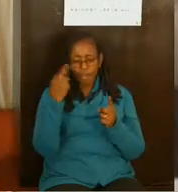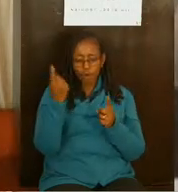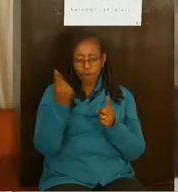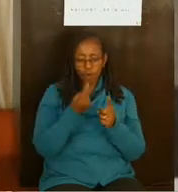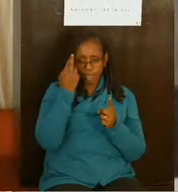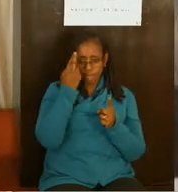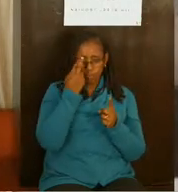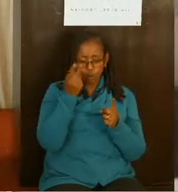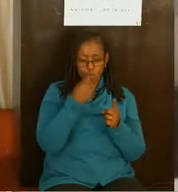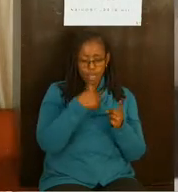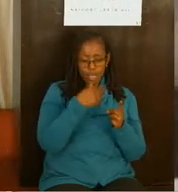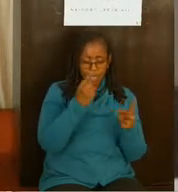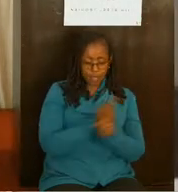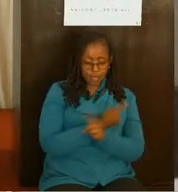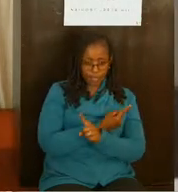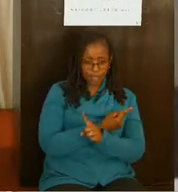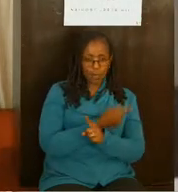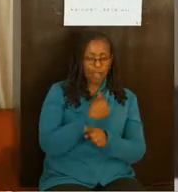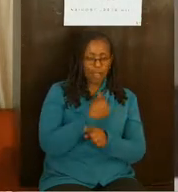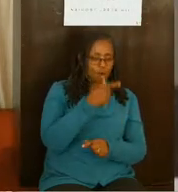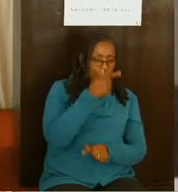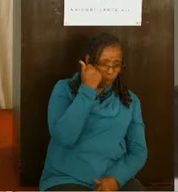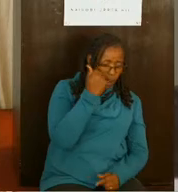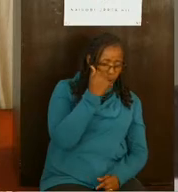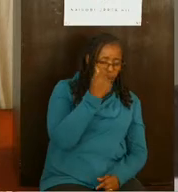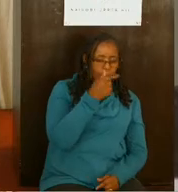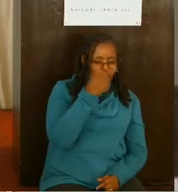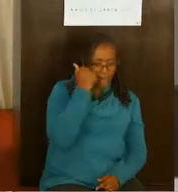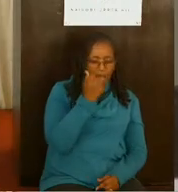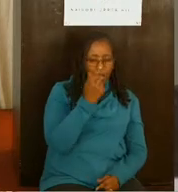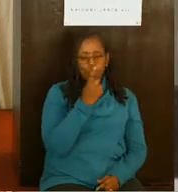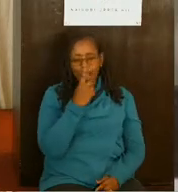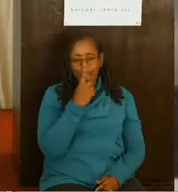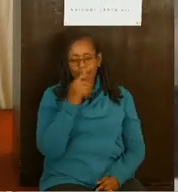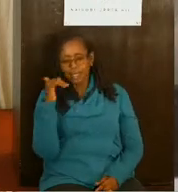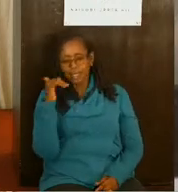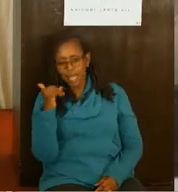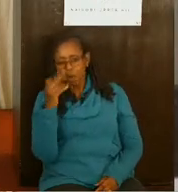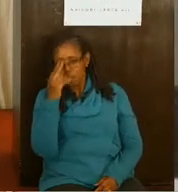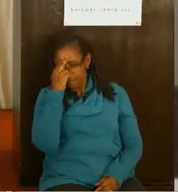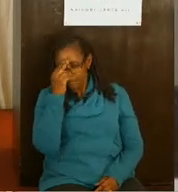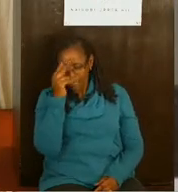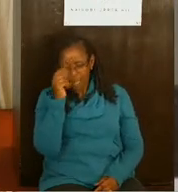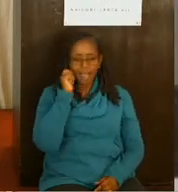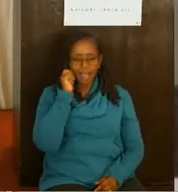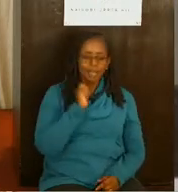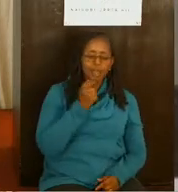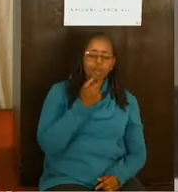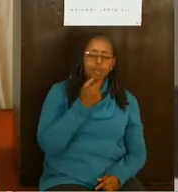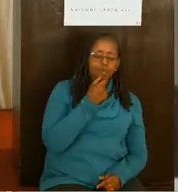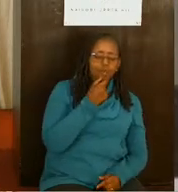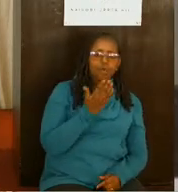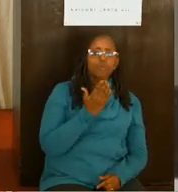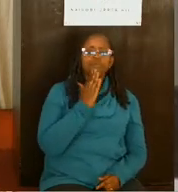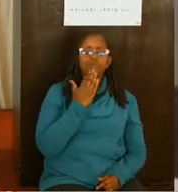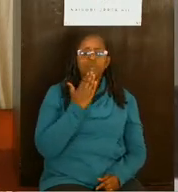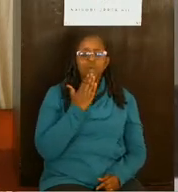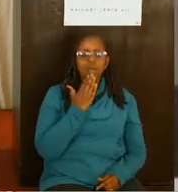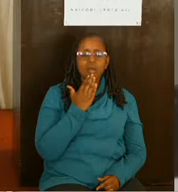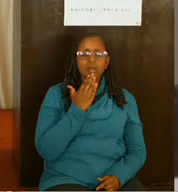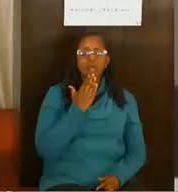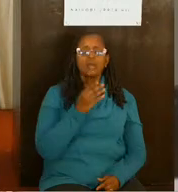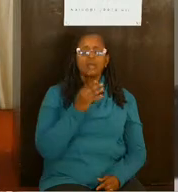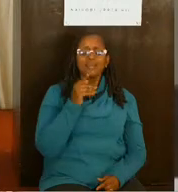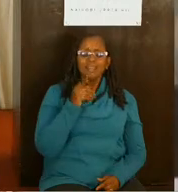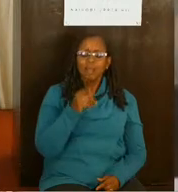different why we are white black yellow and whatever color that we are we are Masai College whatever you can you can name